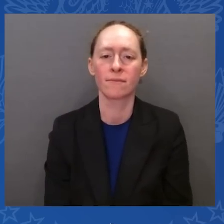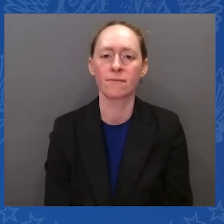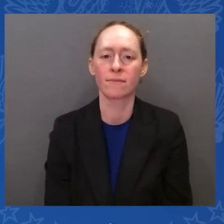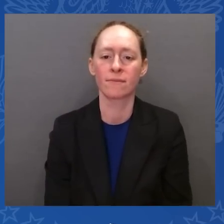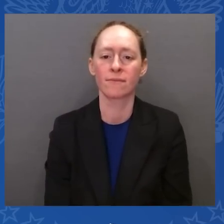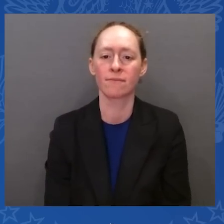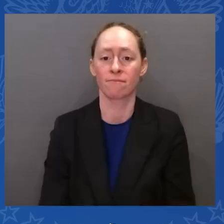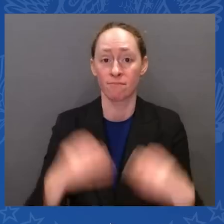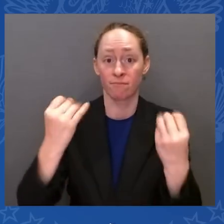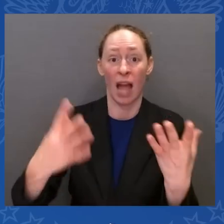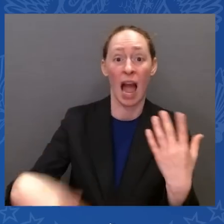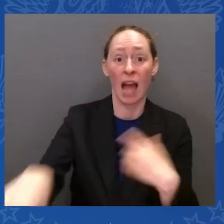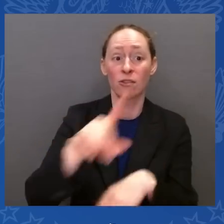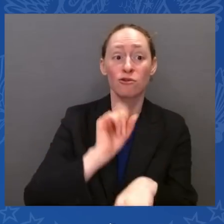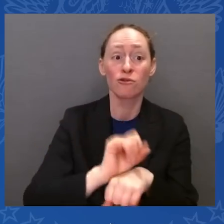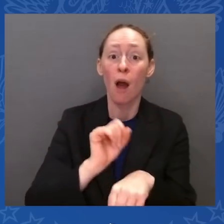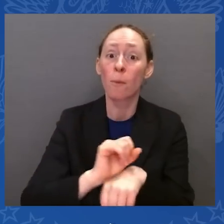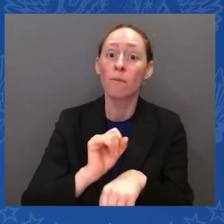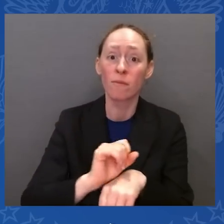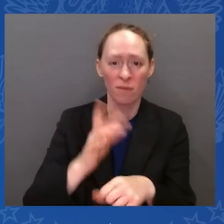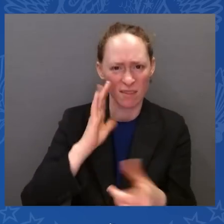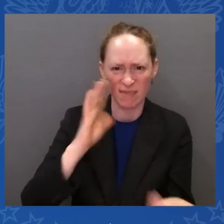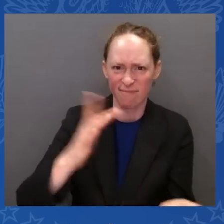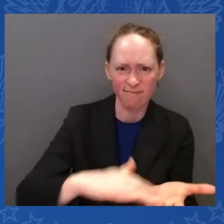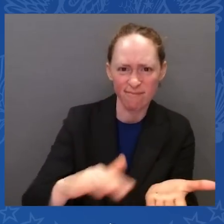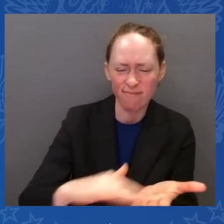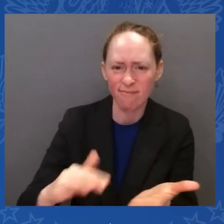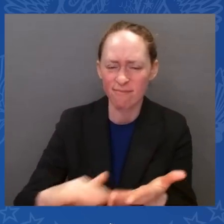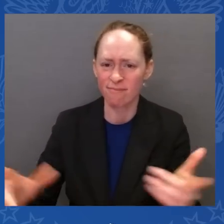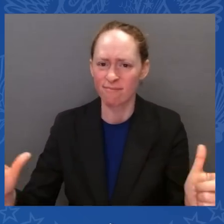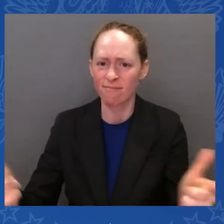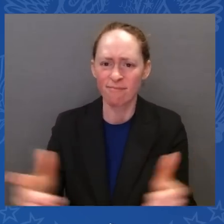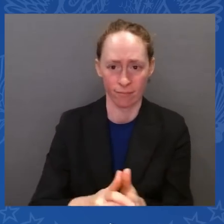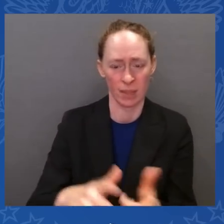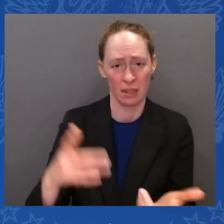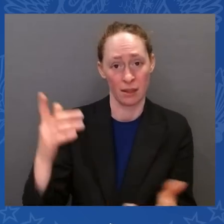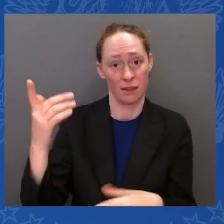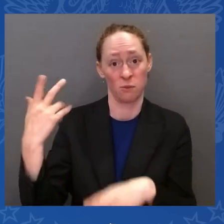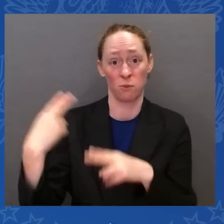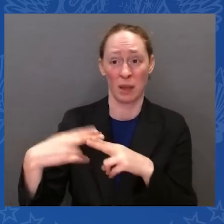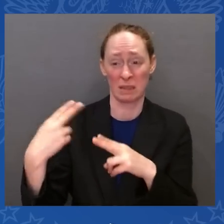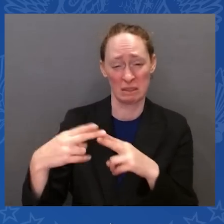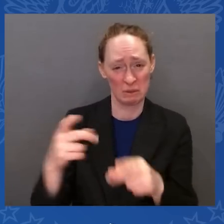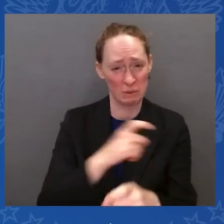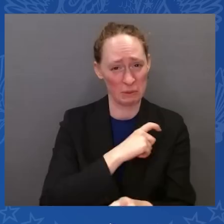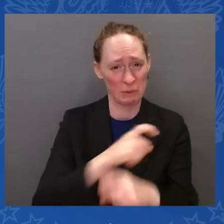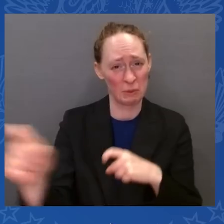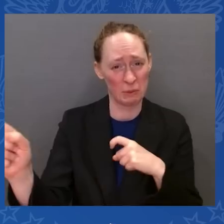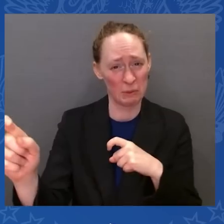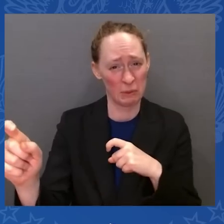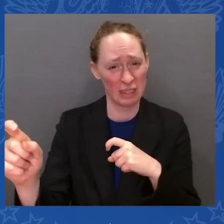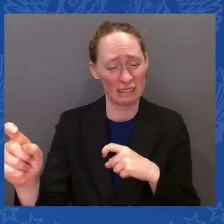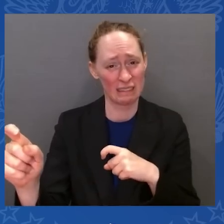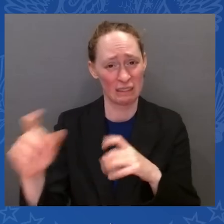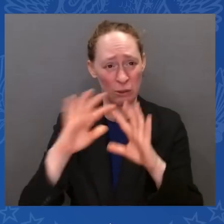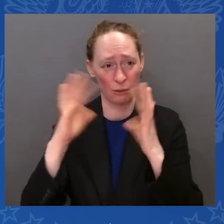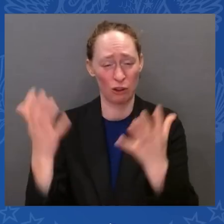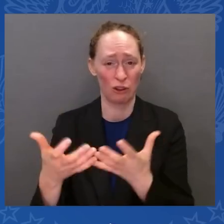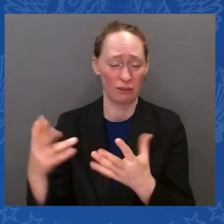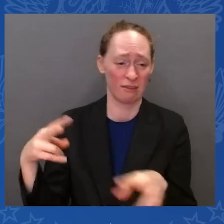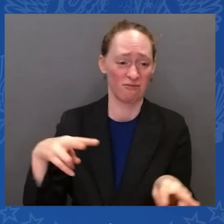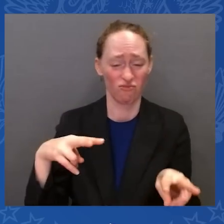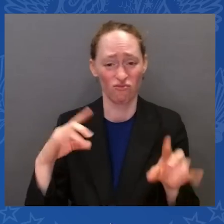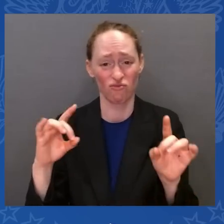costs. According to Moody's, nearly 8 million Americans would lose their jobs, and our international reputation